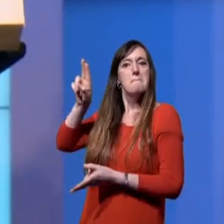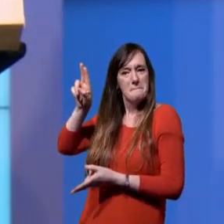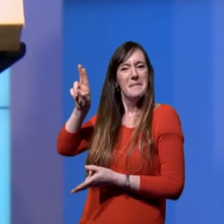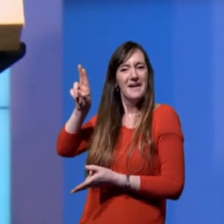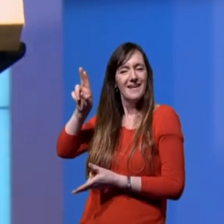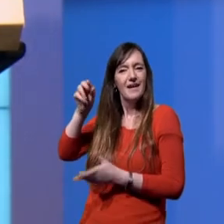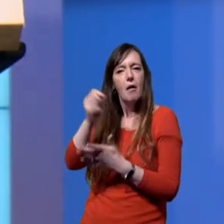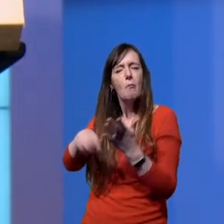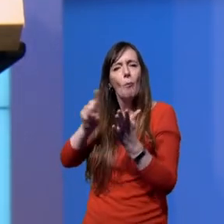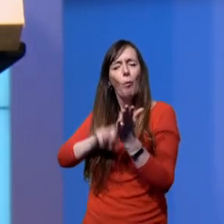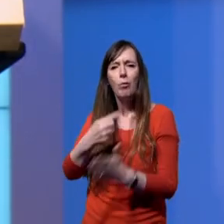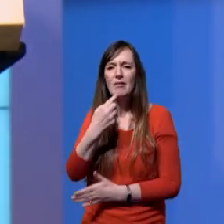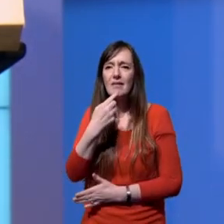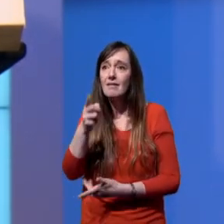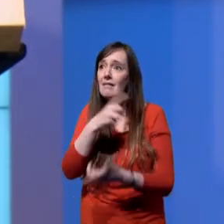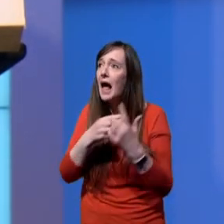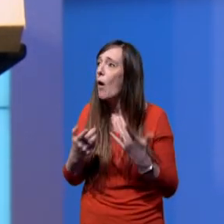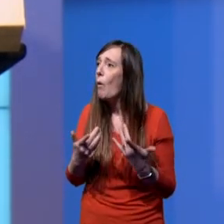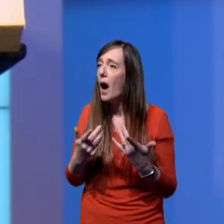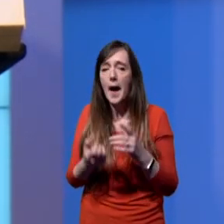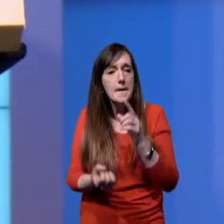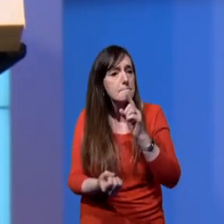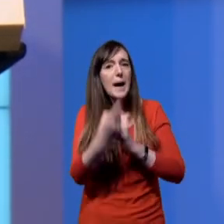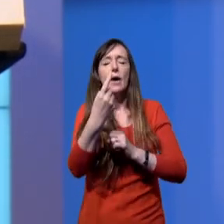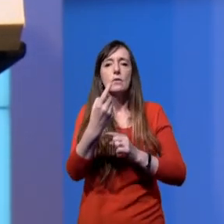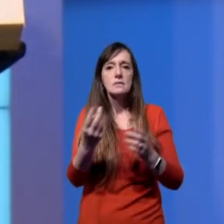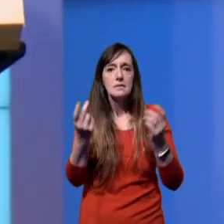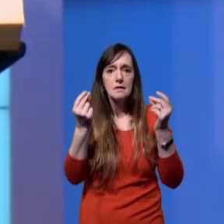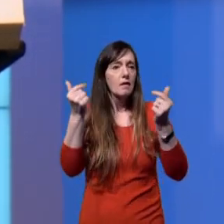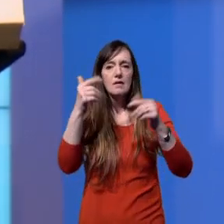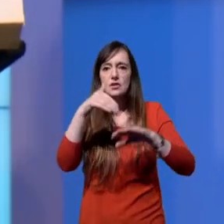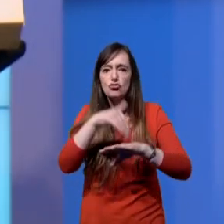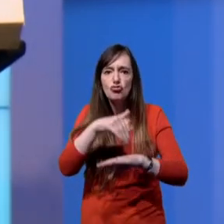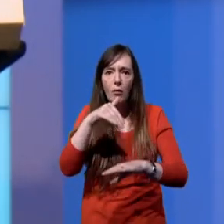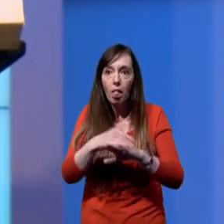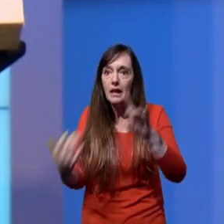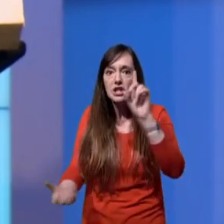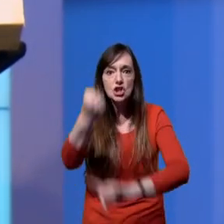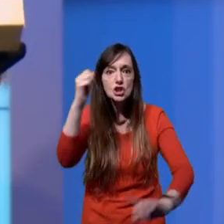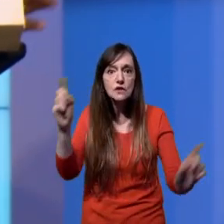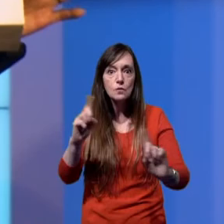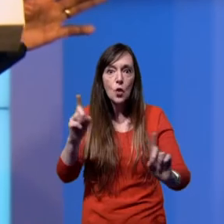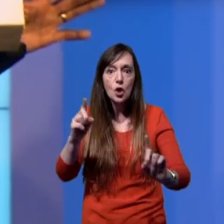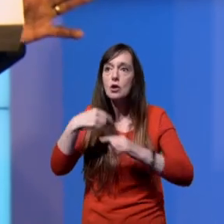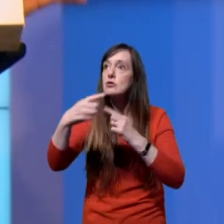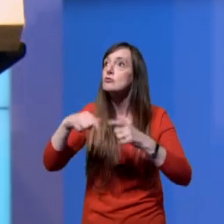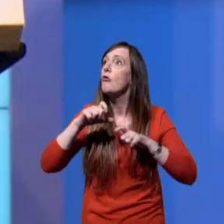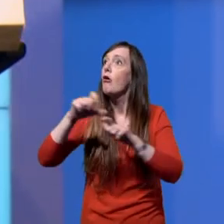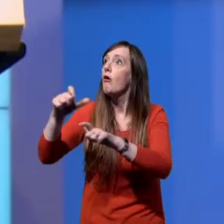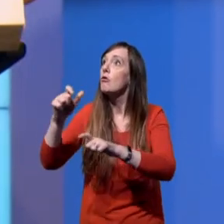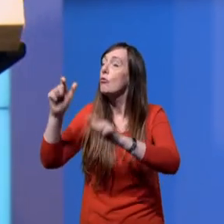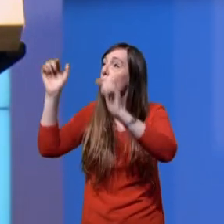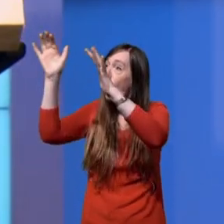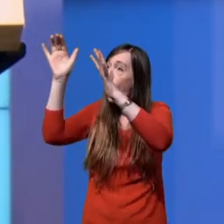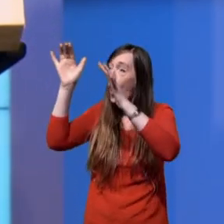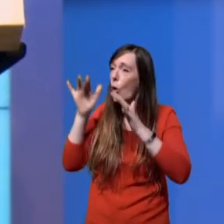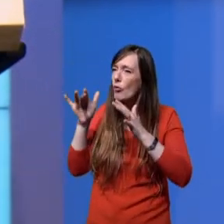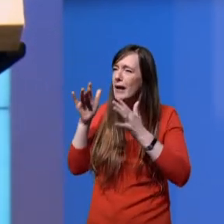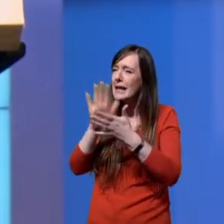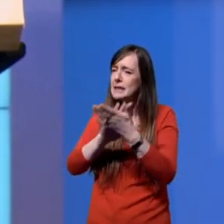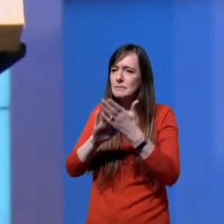momentary troubles are achieving for us an eternal glory that far outweighs them all. Hear this.